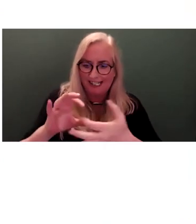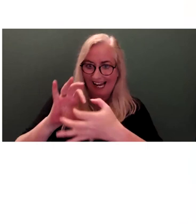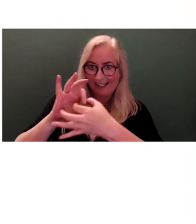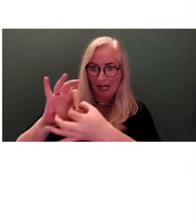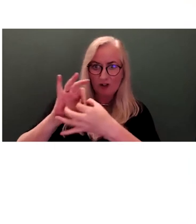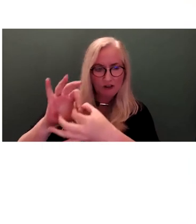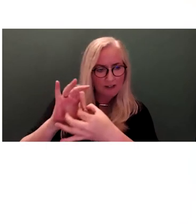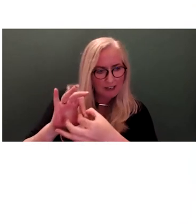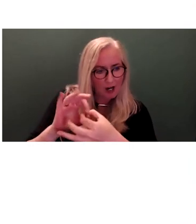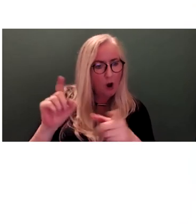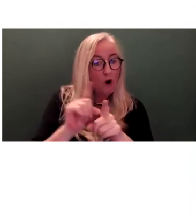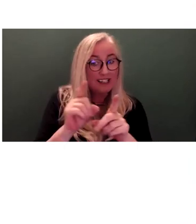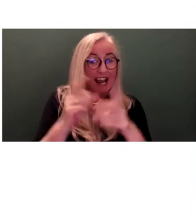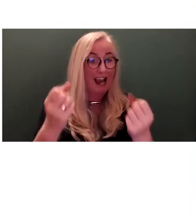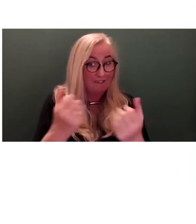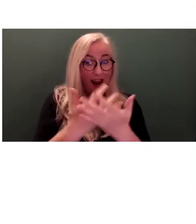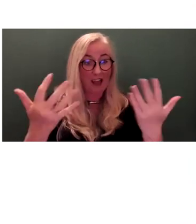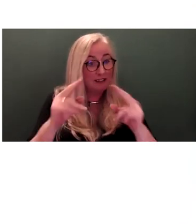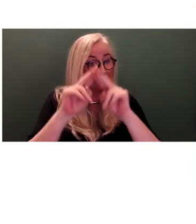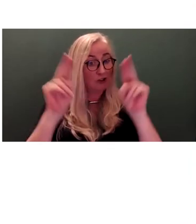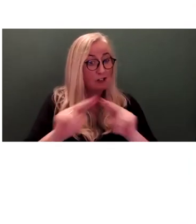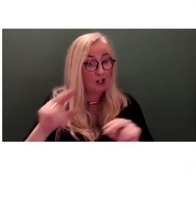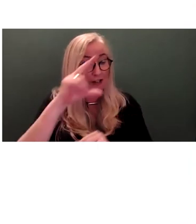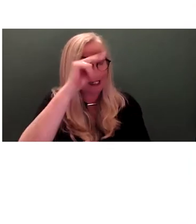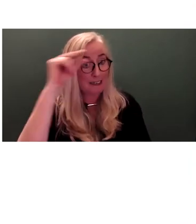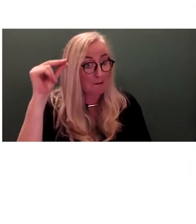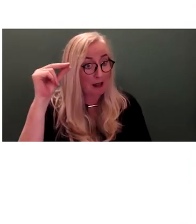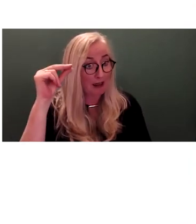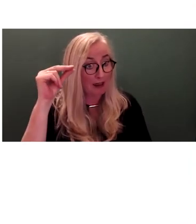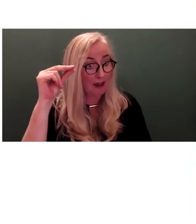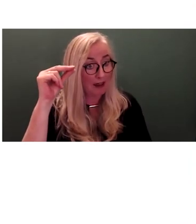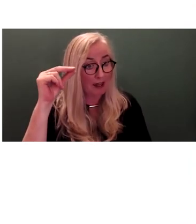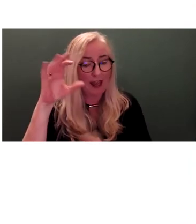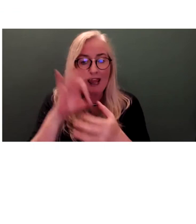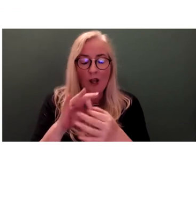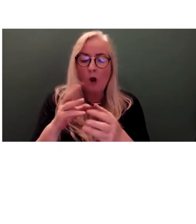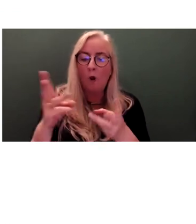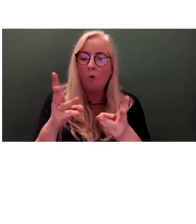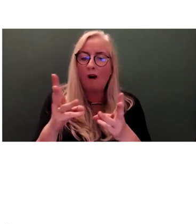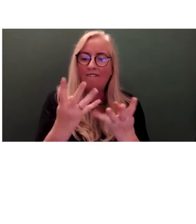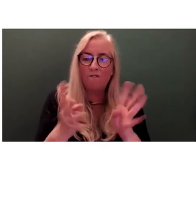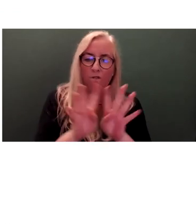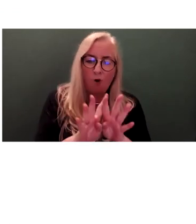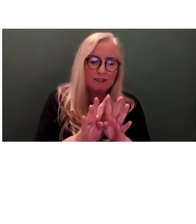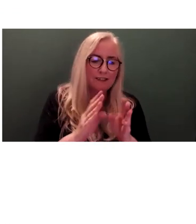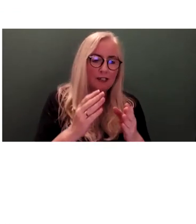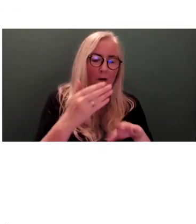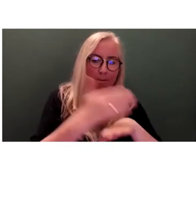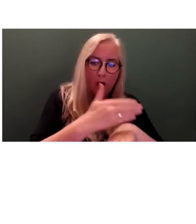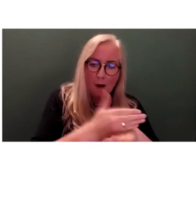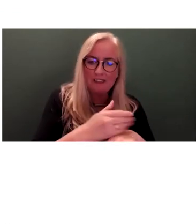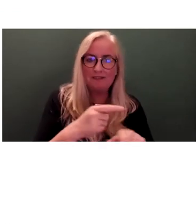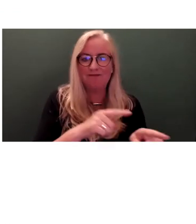have a lot of international examples on these, what you might call workforce planning boards, workforce investment boards